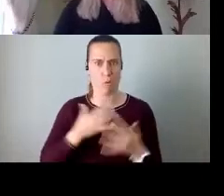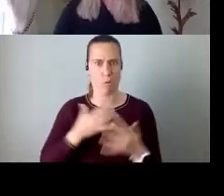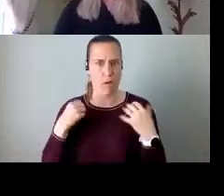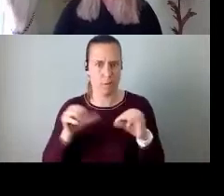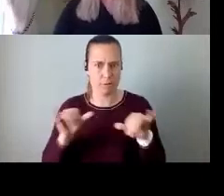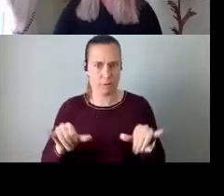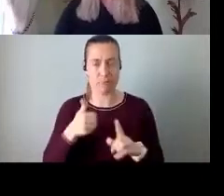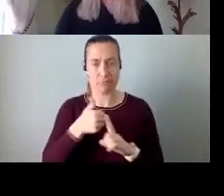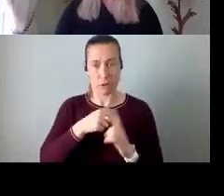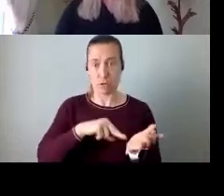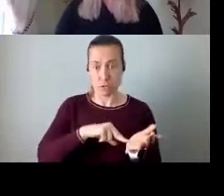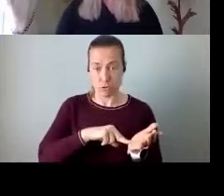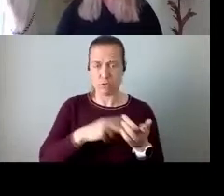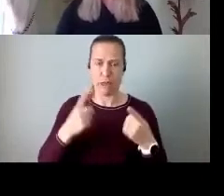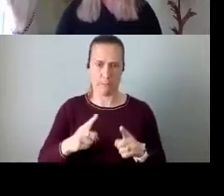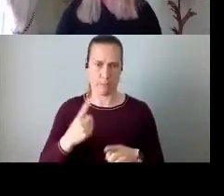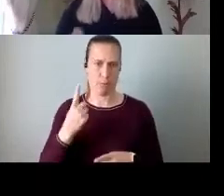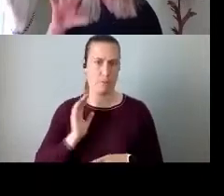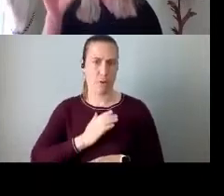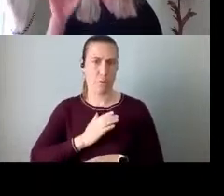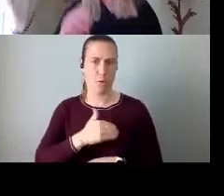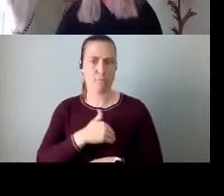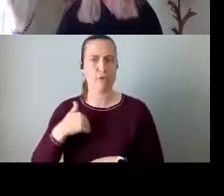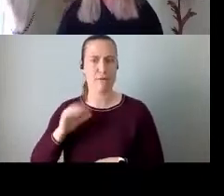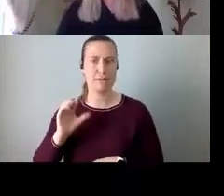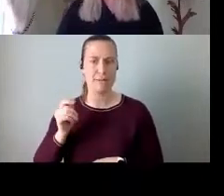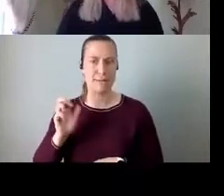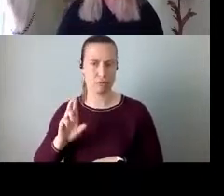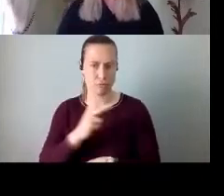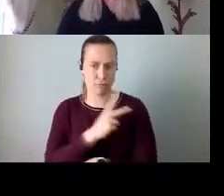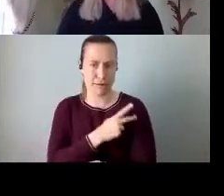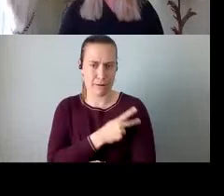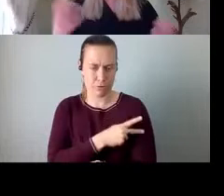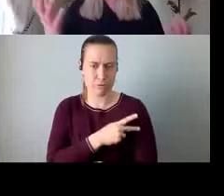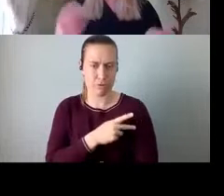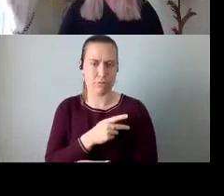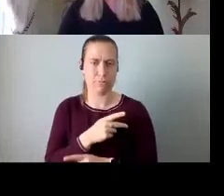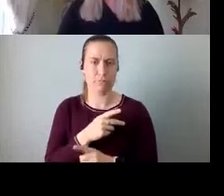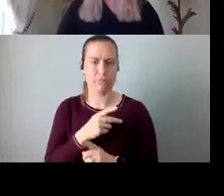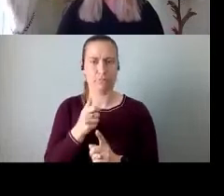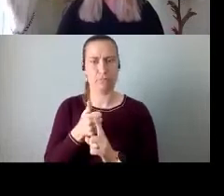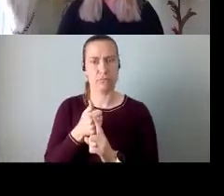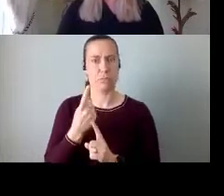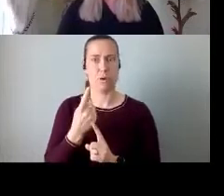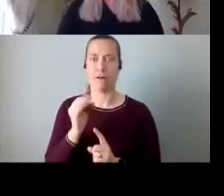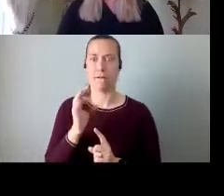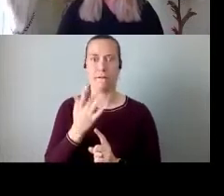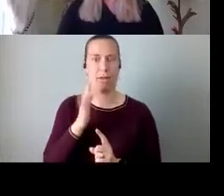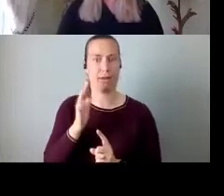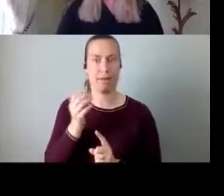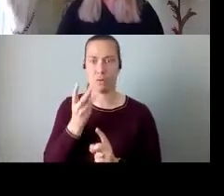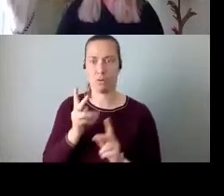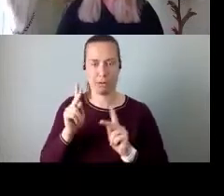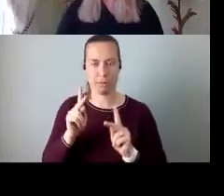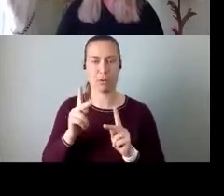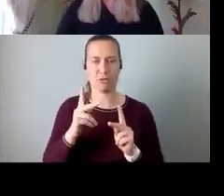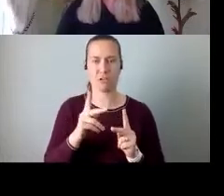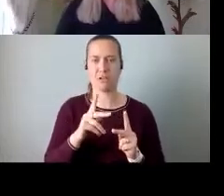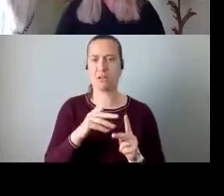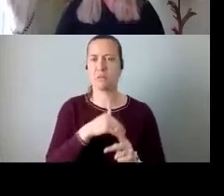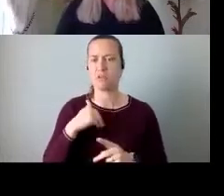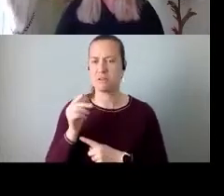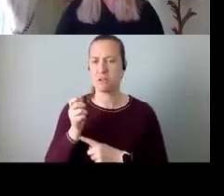happens to be one of our breast cancer patients. She's a few years out, and she was one of the lucky few to get vaccinated early on in